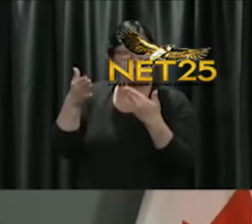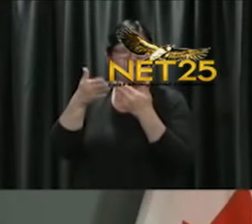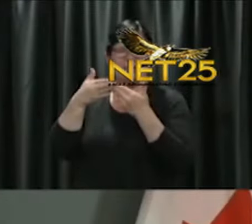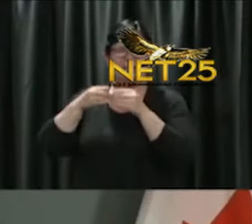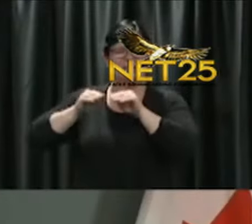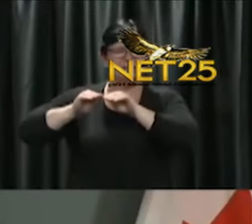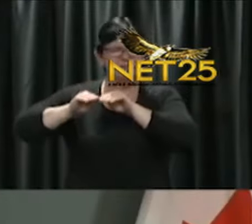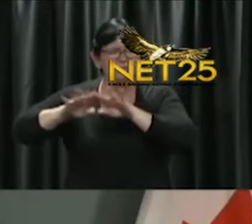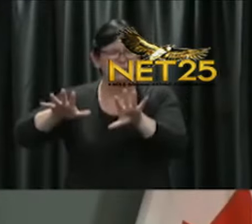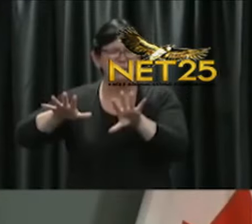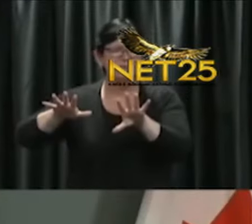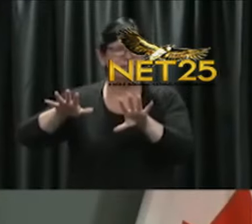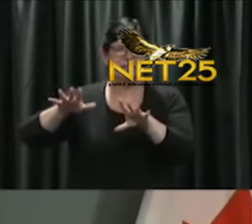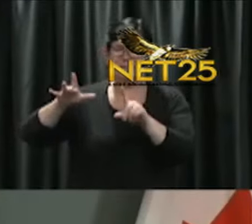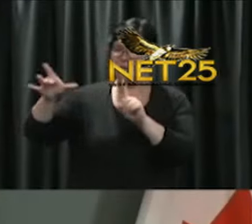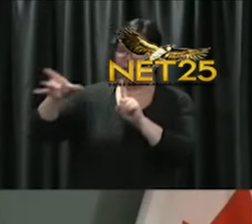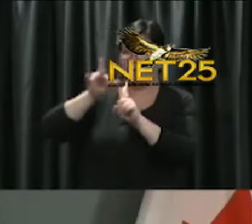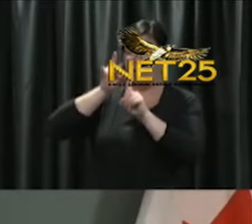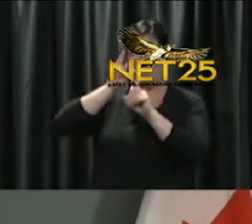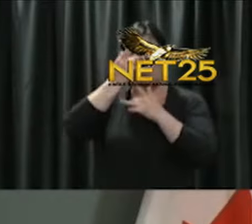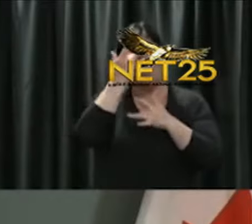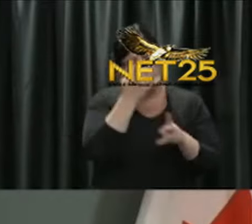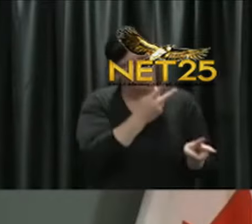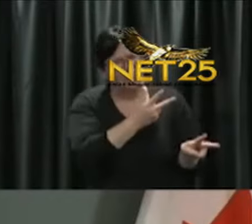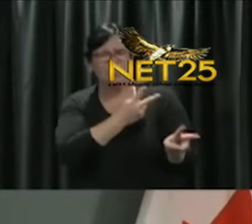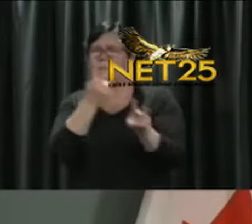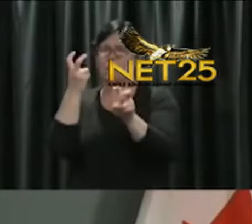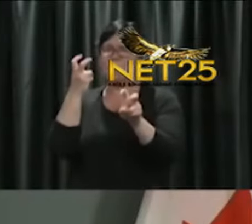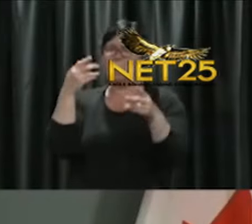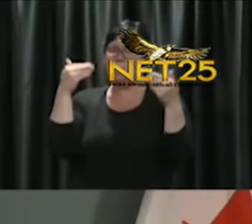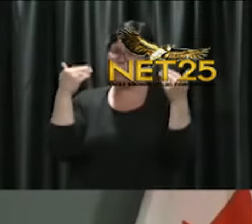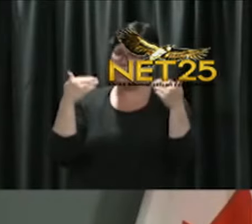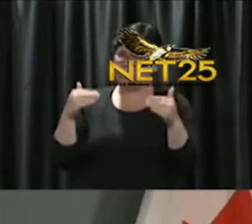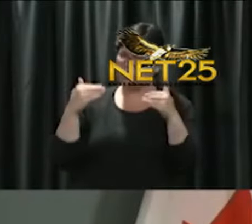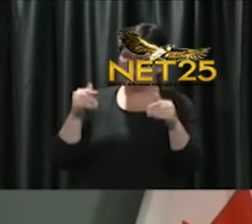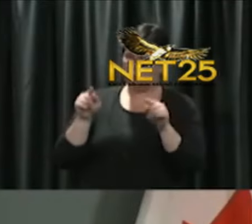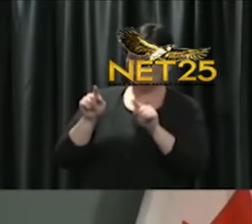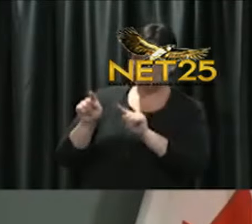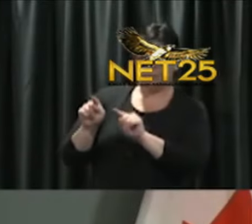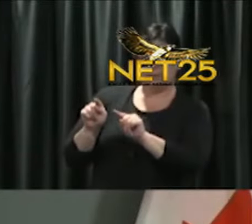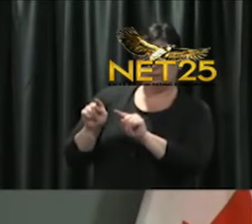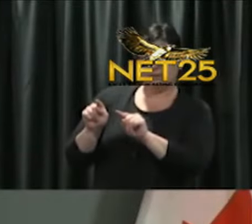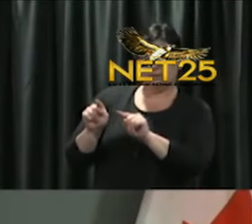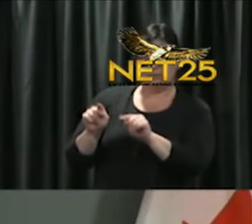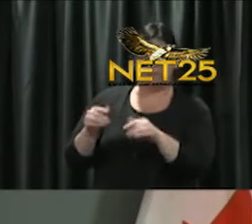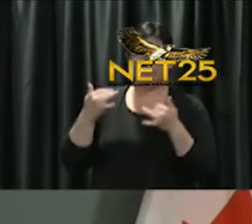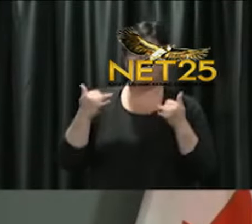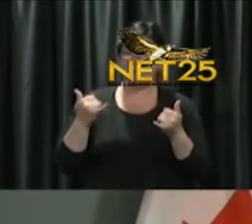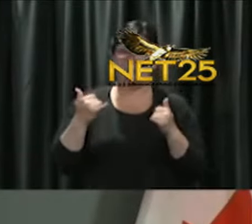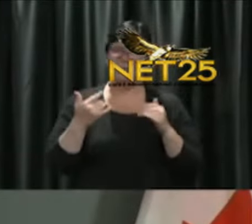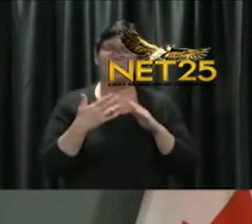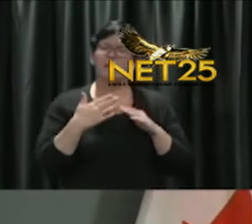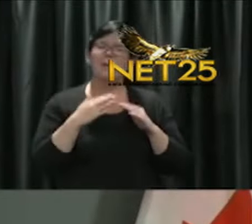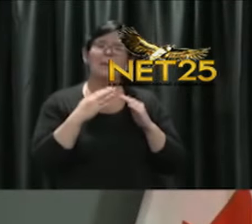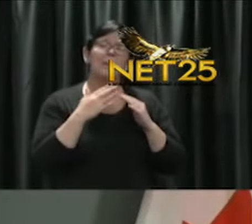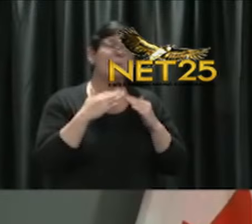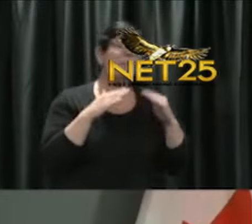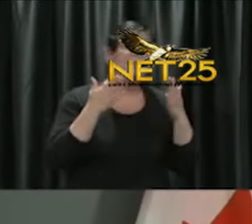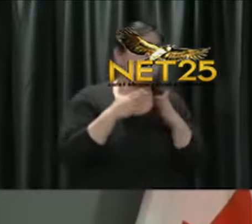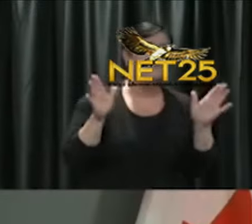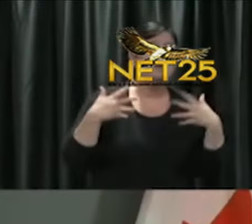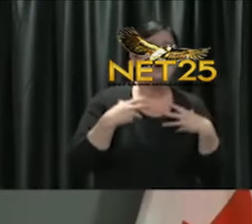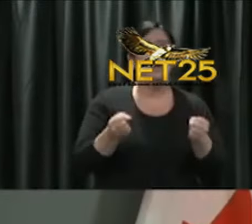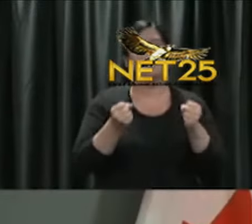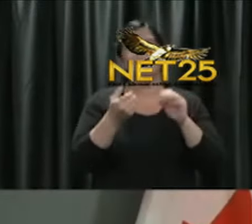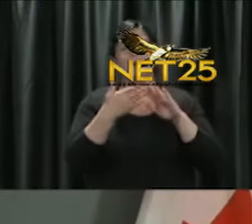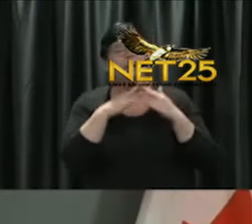infectious. We at Toronto Public Health and our partners across the city remain ready to respond